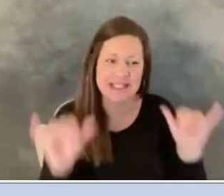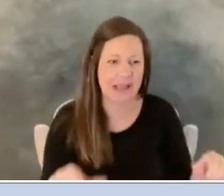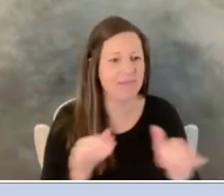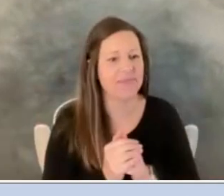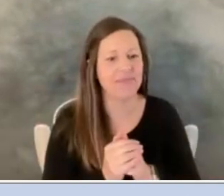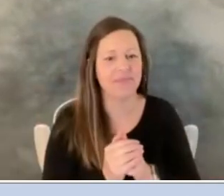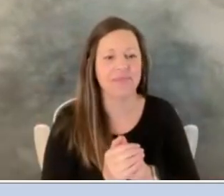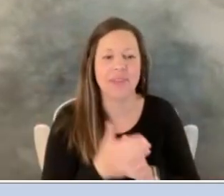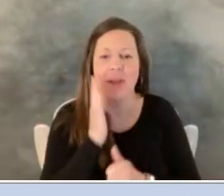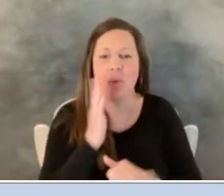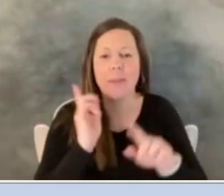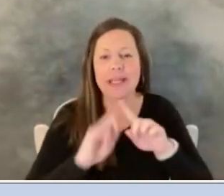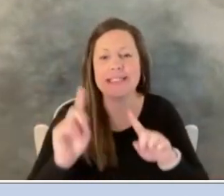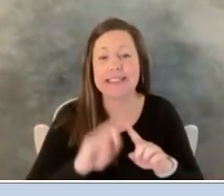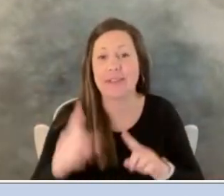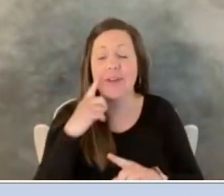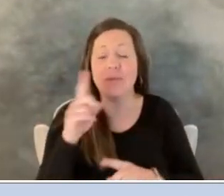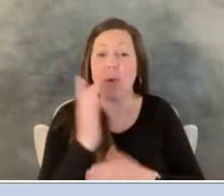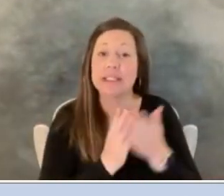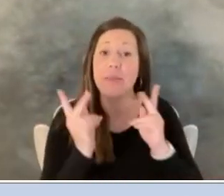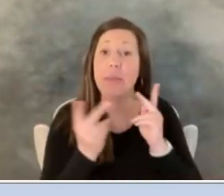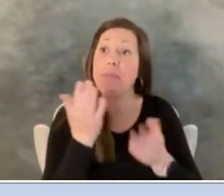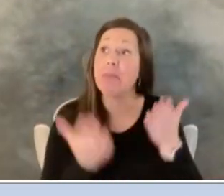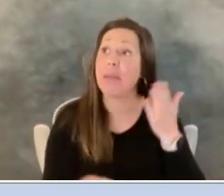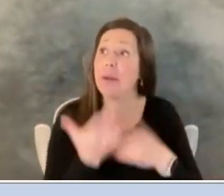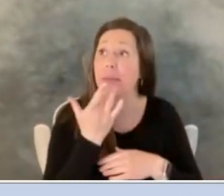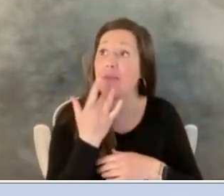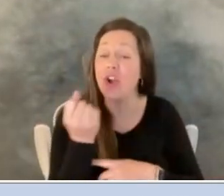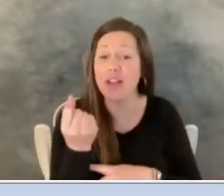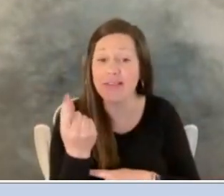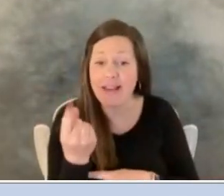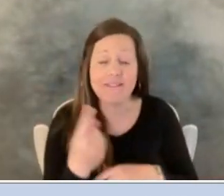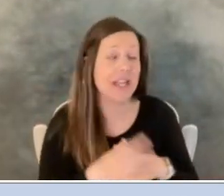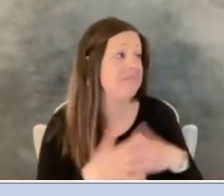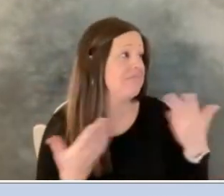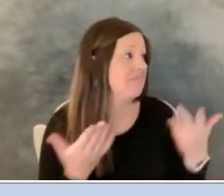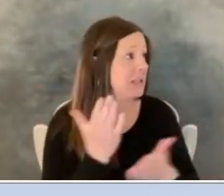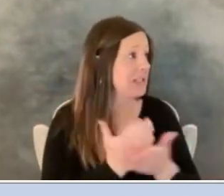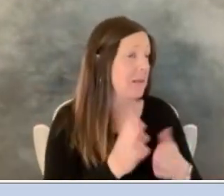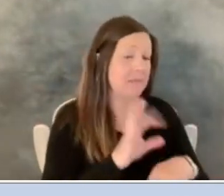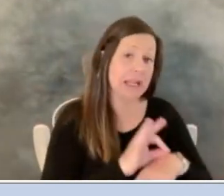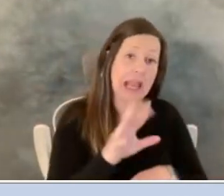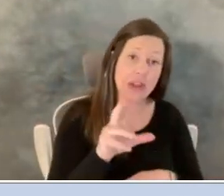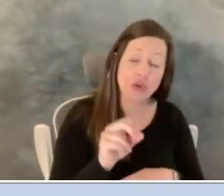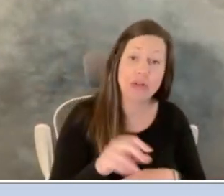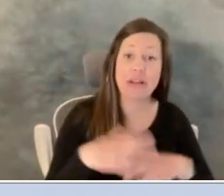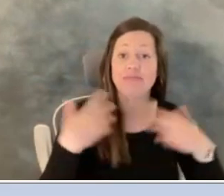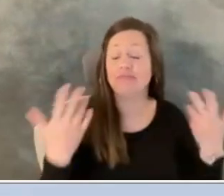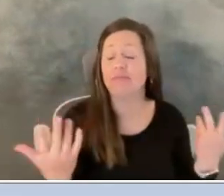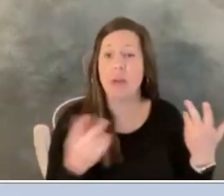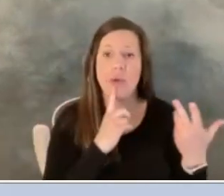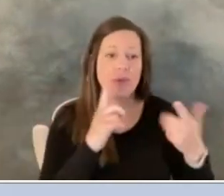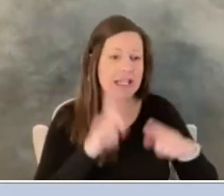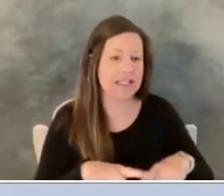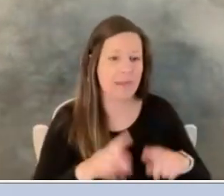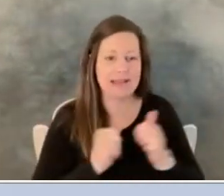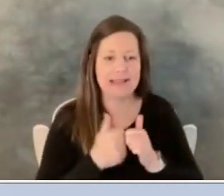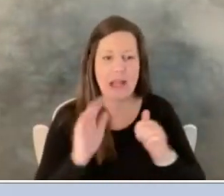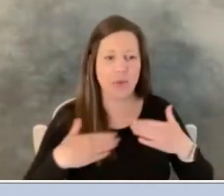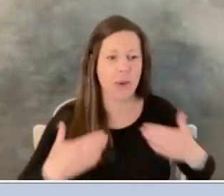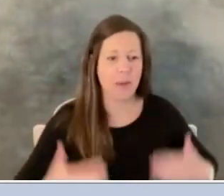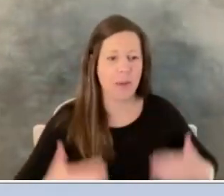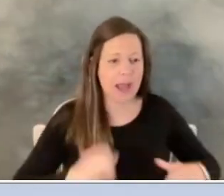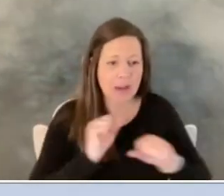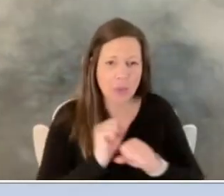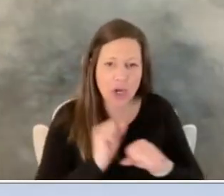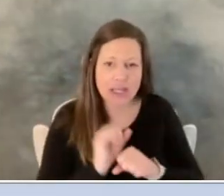depending upon their work schedule, might want to go to bed at 11. Some might want to go to bed at 9:30, depending upon how your body works and what your work